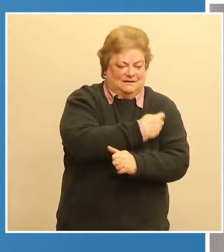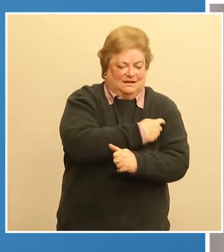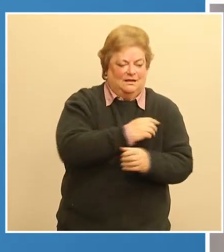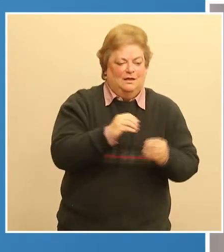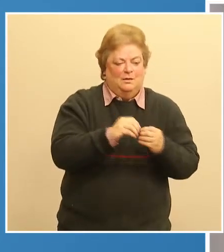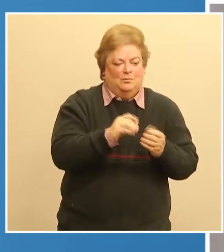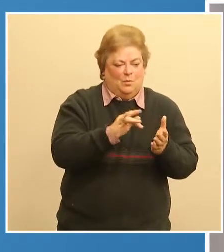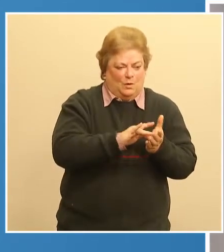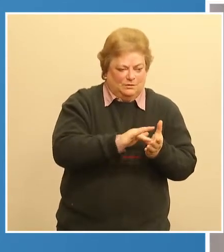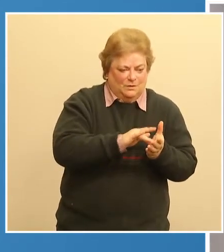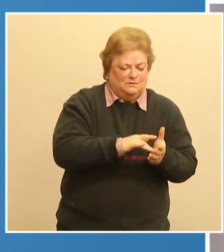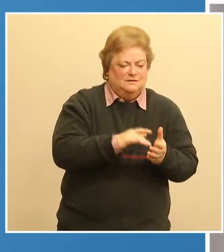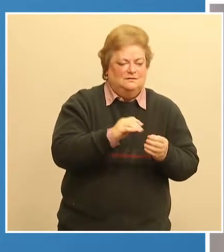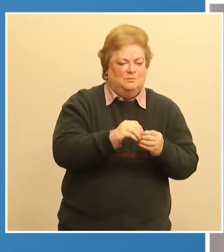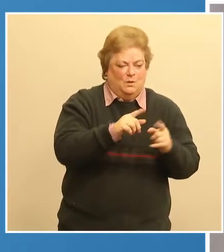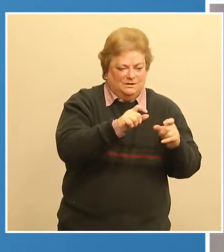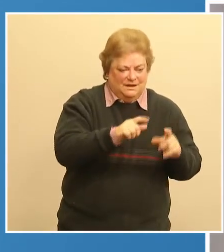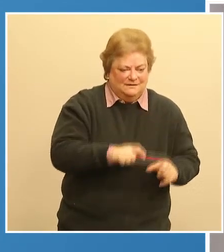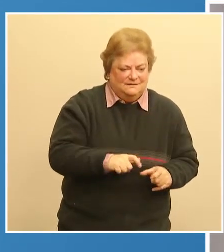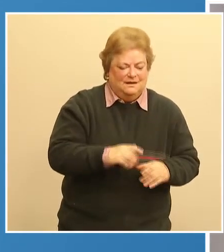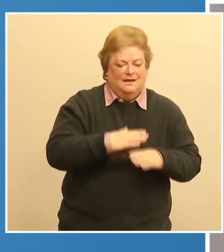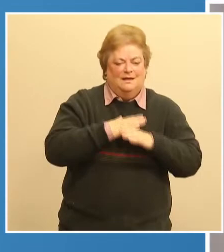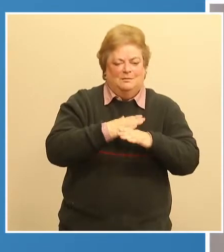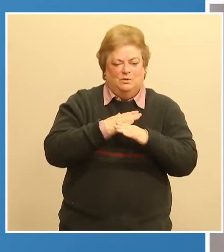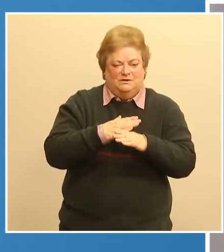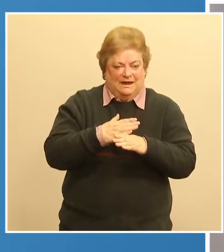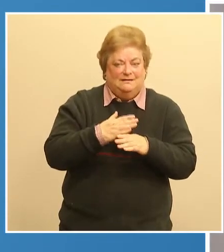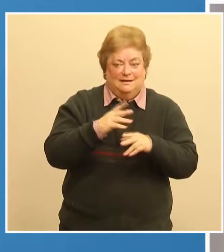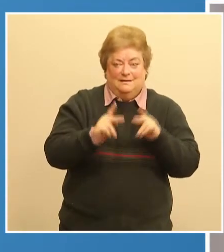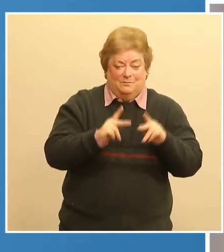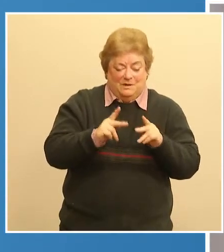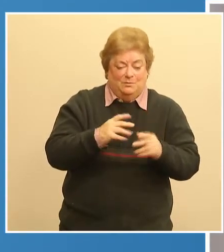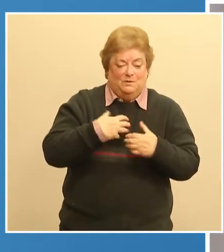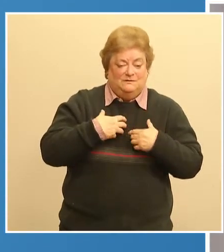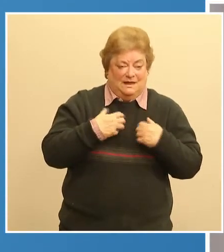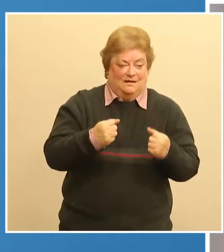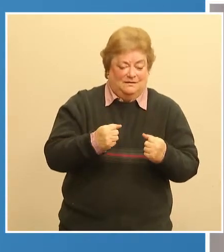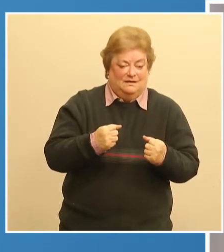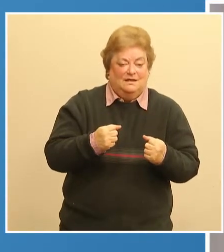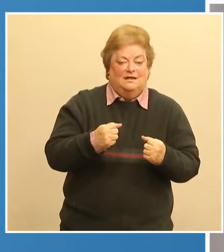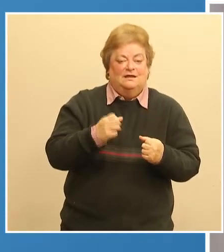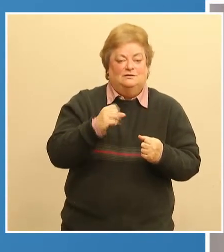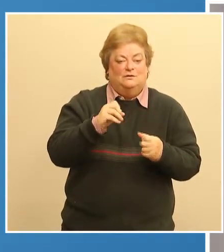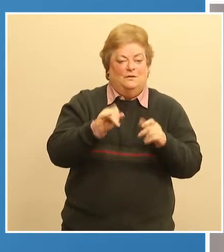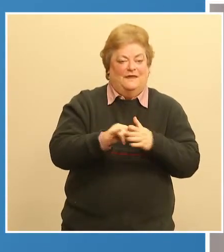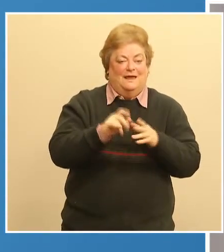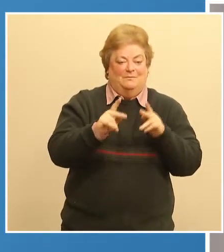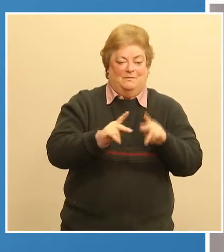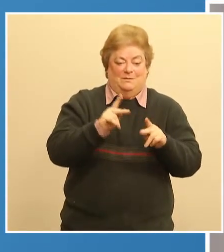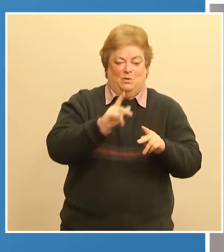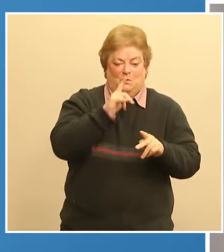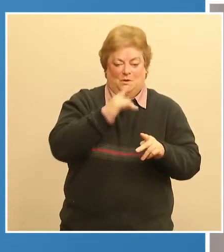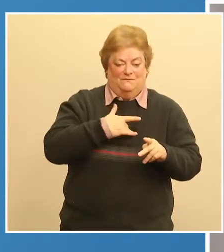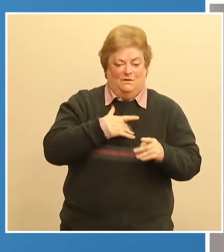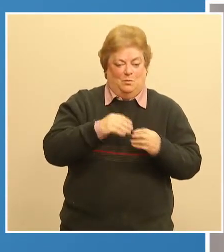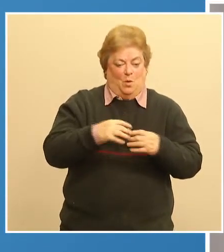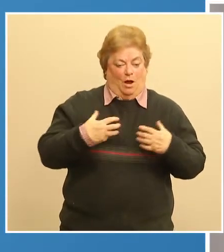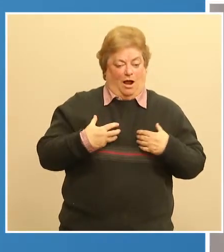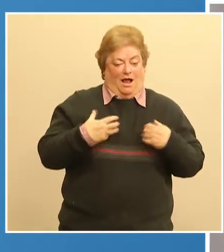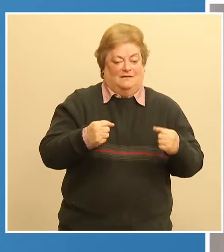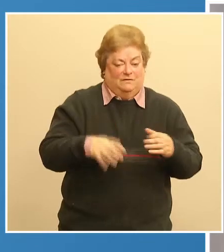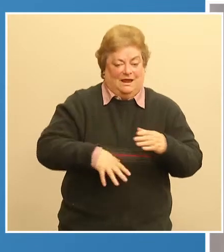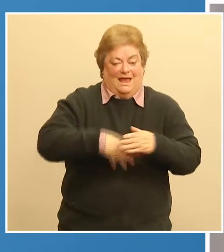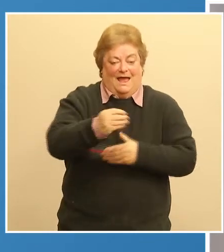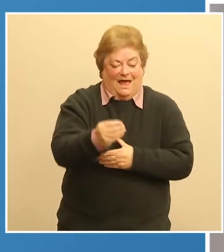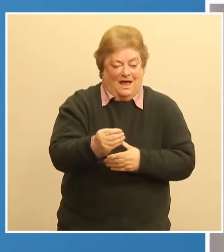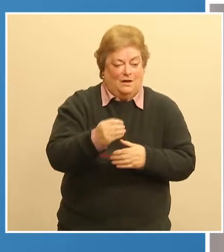more testing, protecting public health, which is so vital to restoring consumer confidence. So at the same time that we're protecting public health